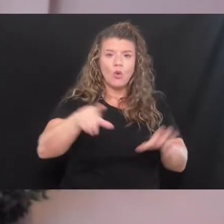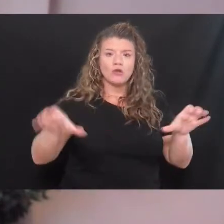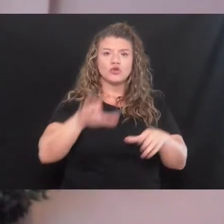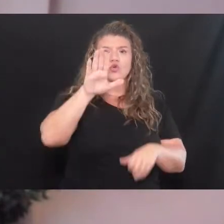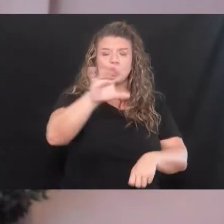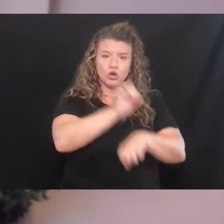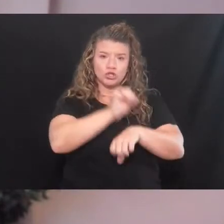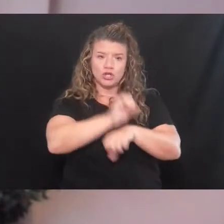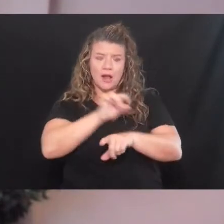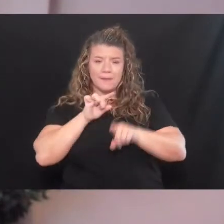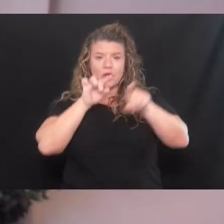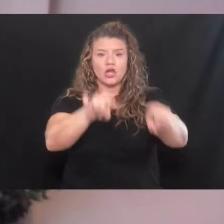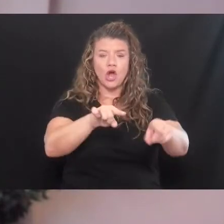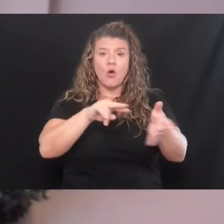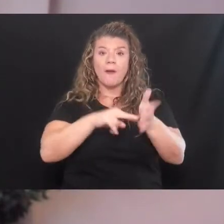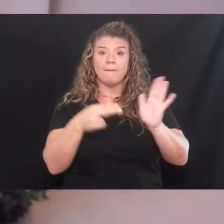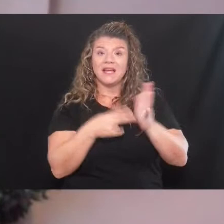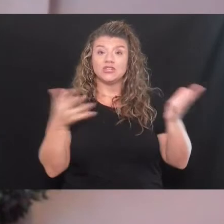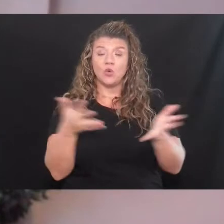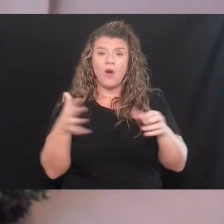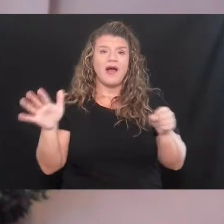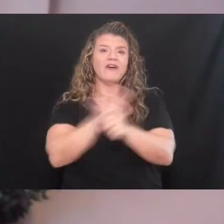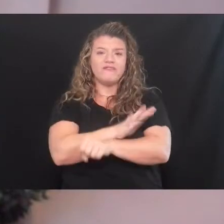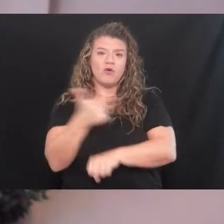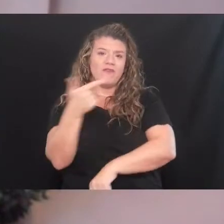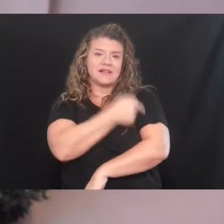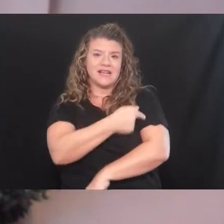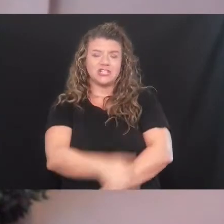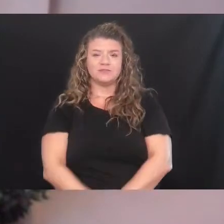way, which means get full vaccination. Thank you.